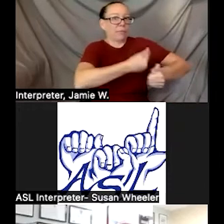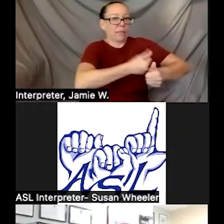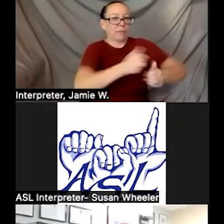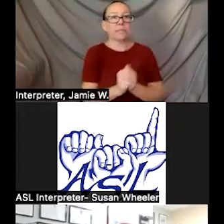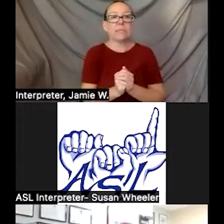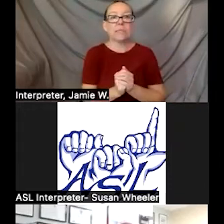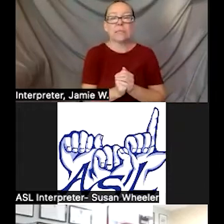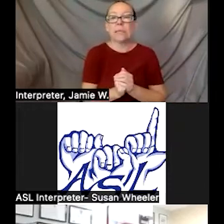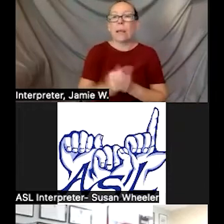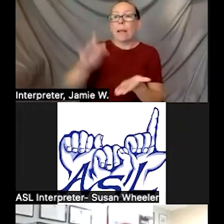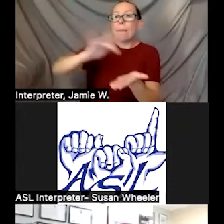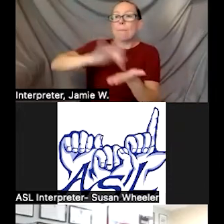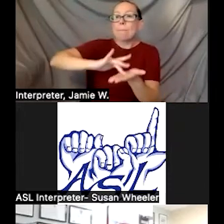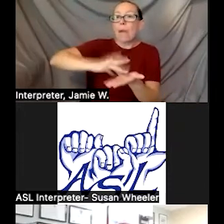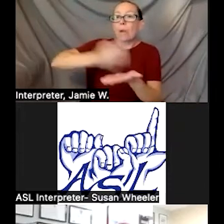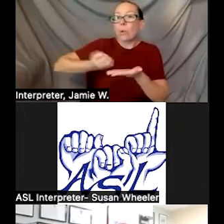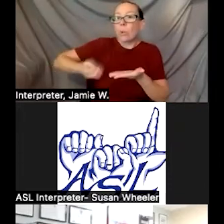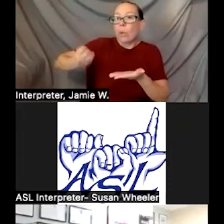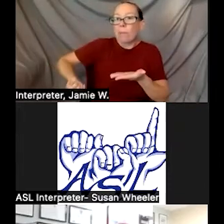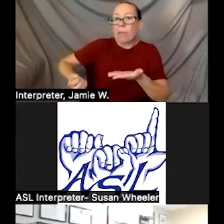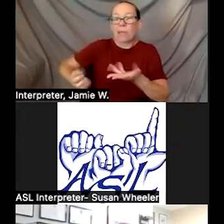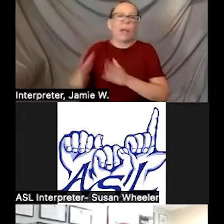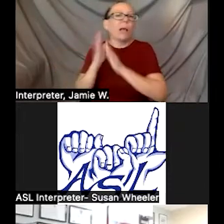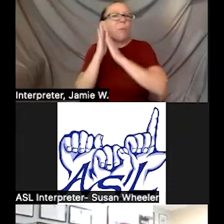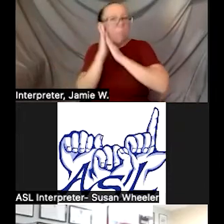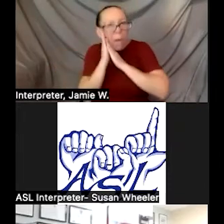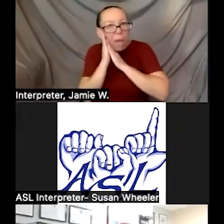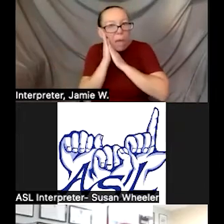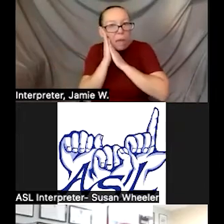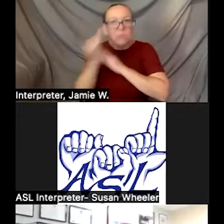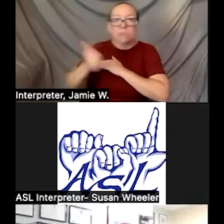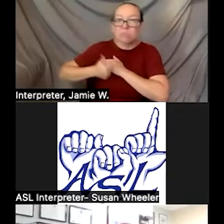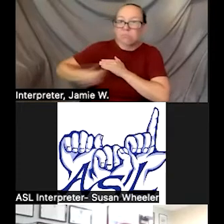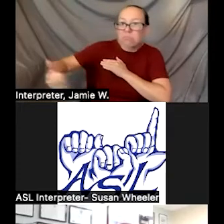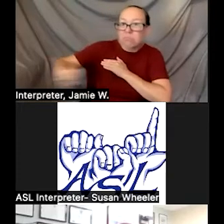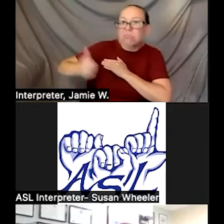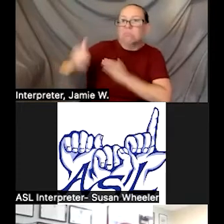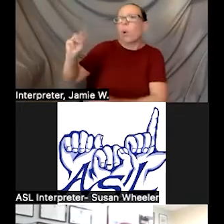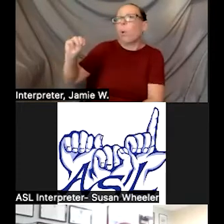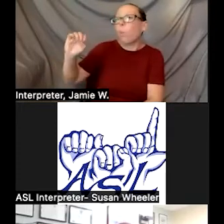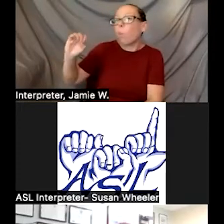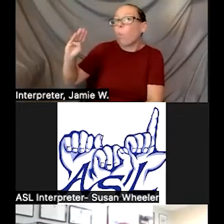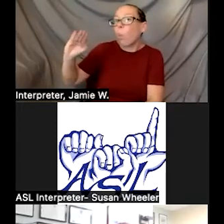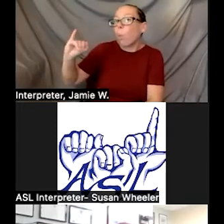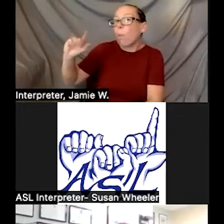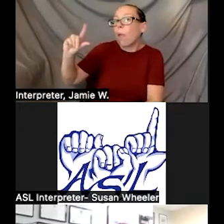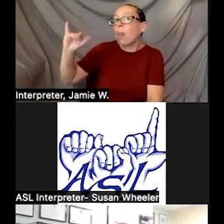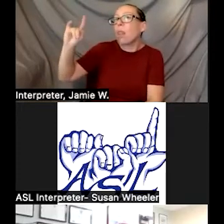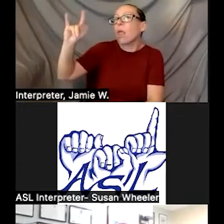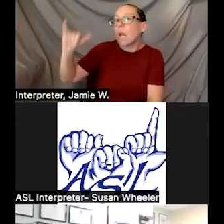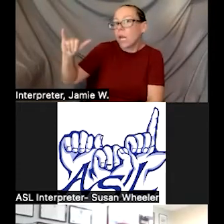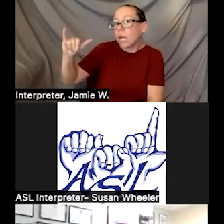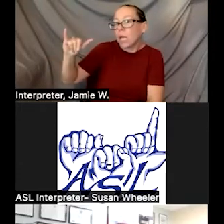hospital beds and other mobility devices. I would just like to note